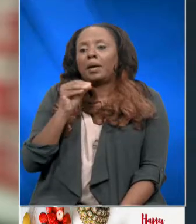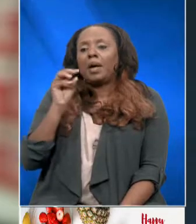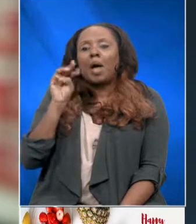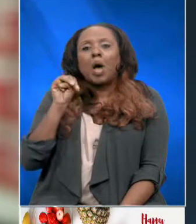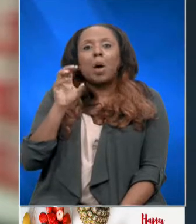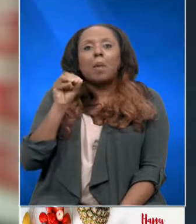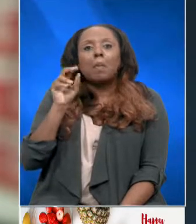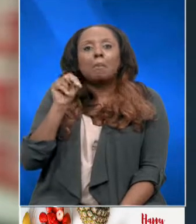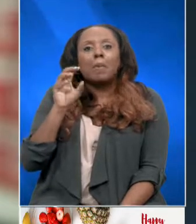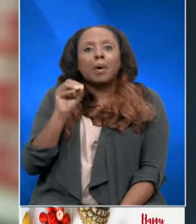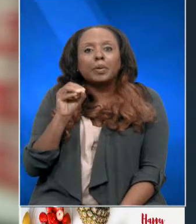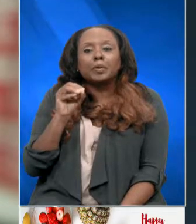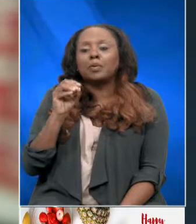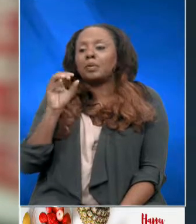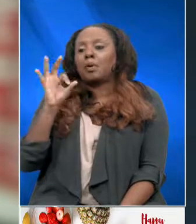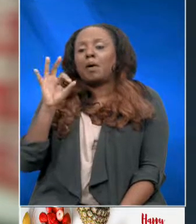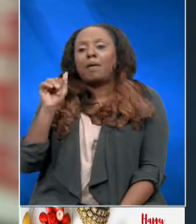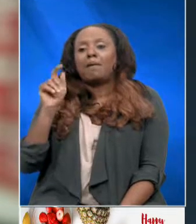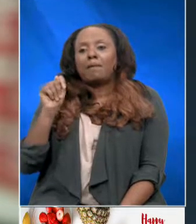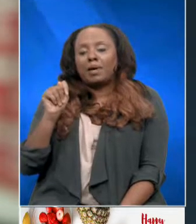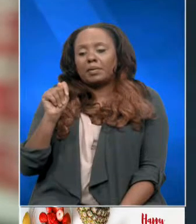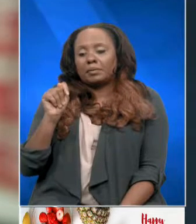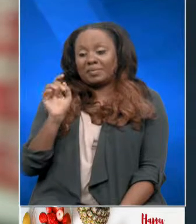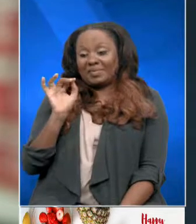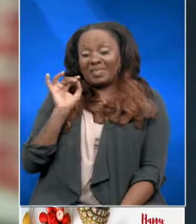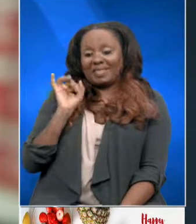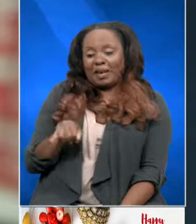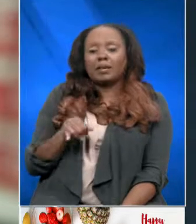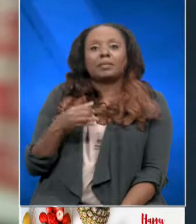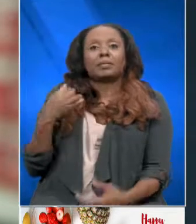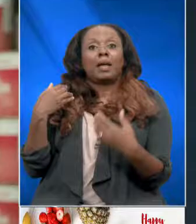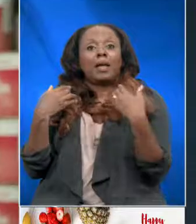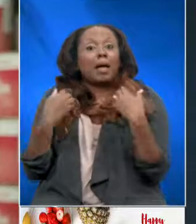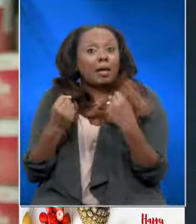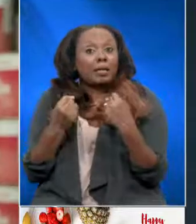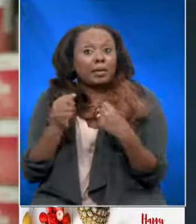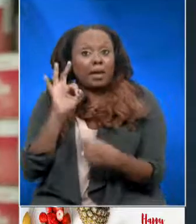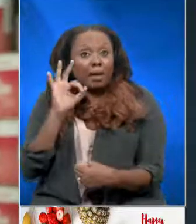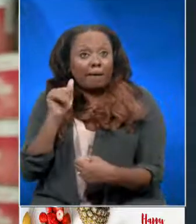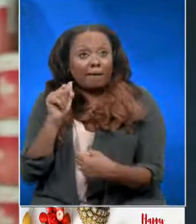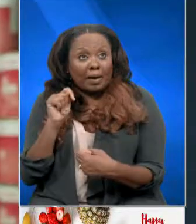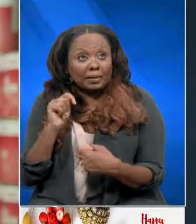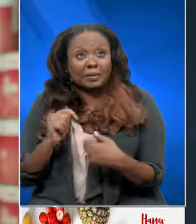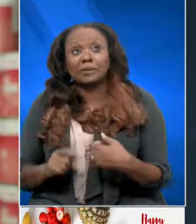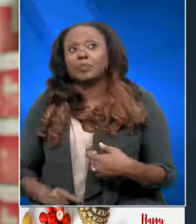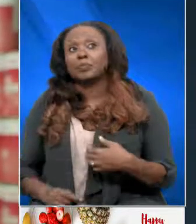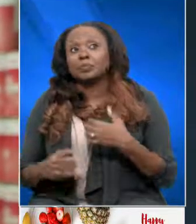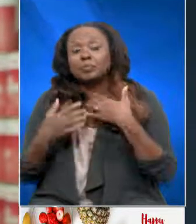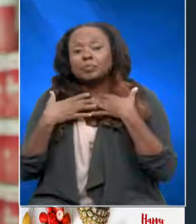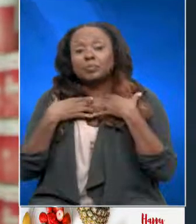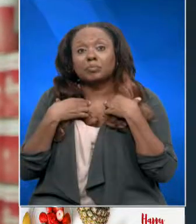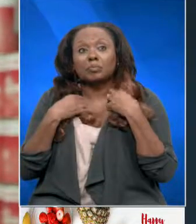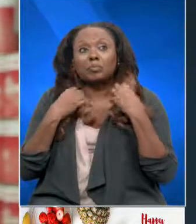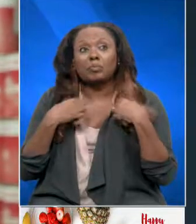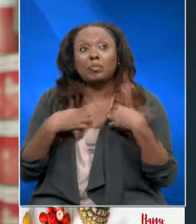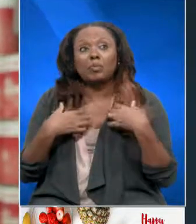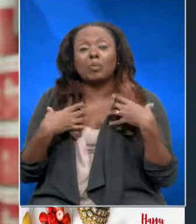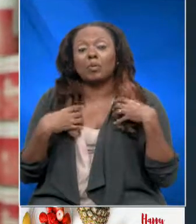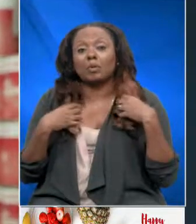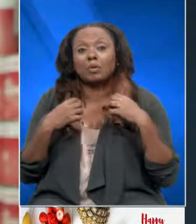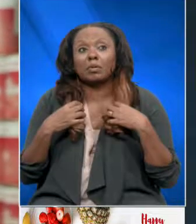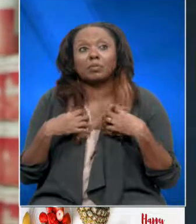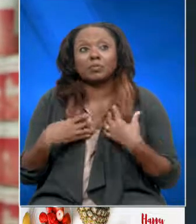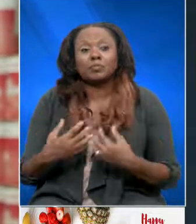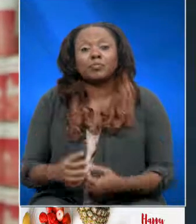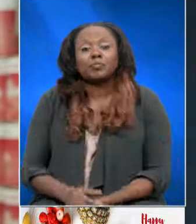those are the unsaturated fats, the healthier fats that we want to consume. So they're high, they have a significant source of the